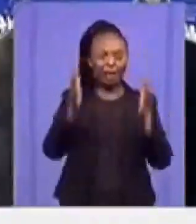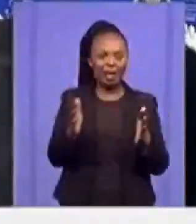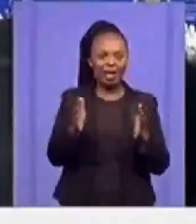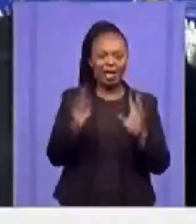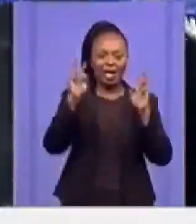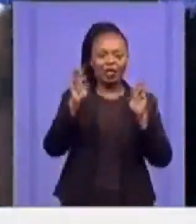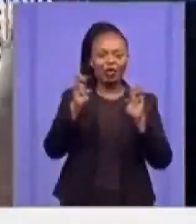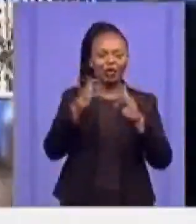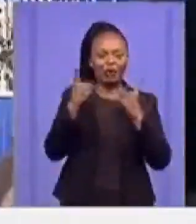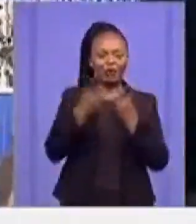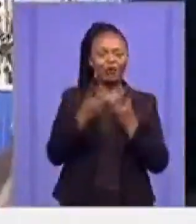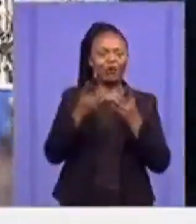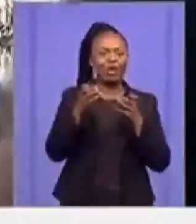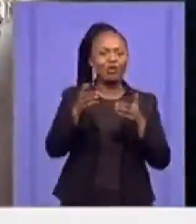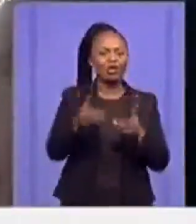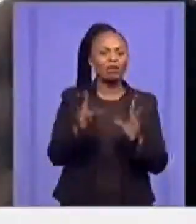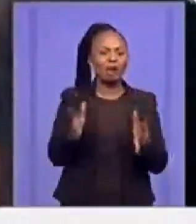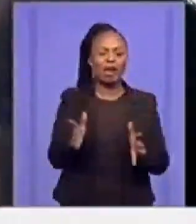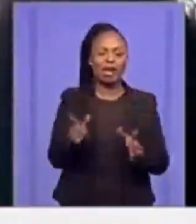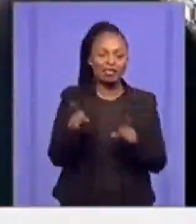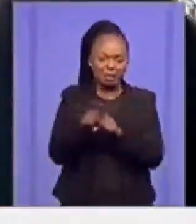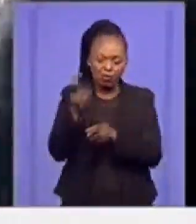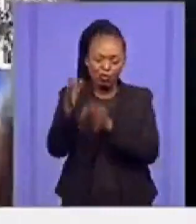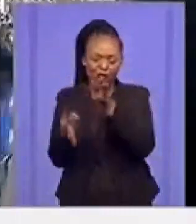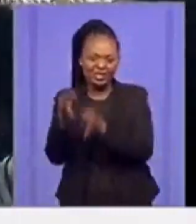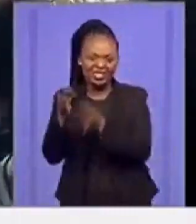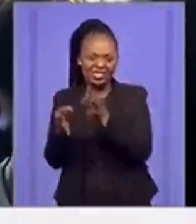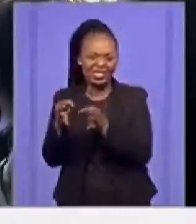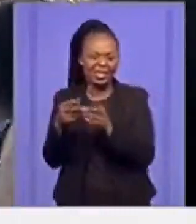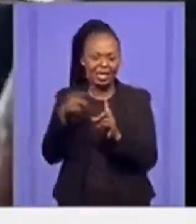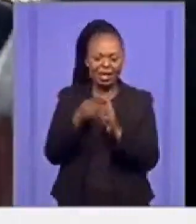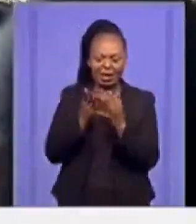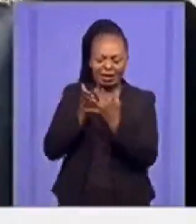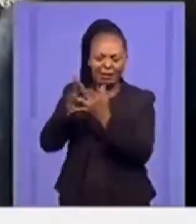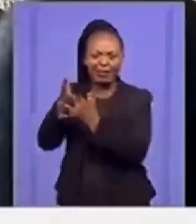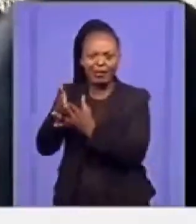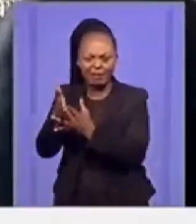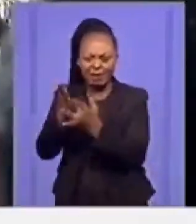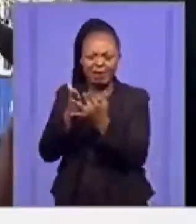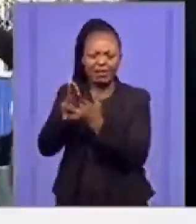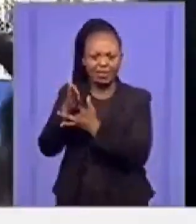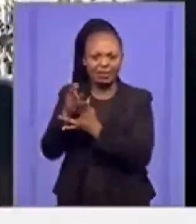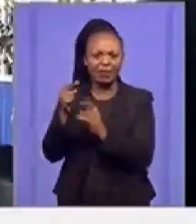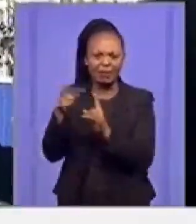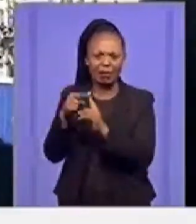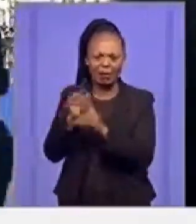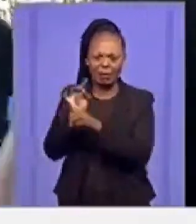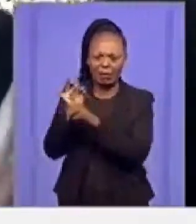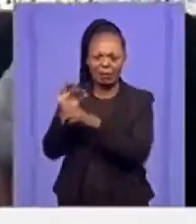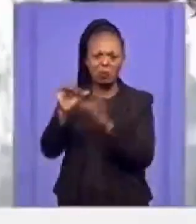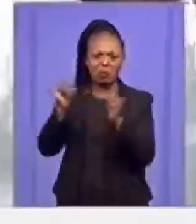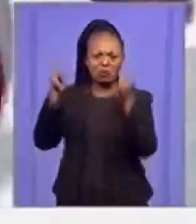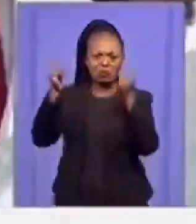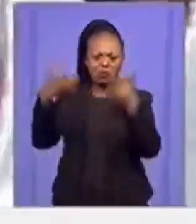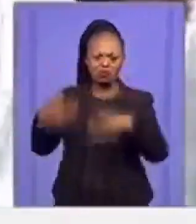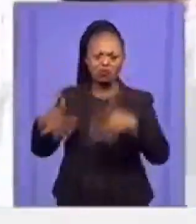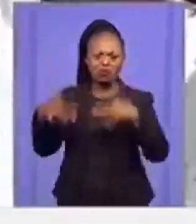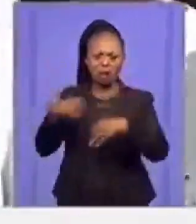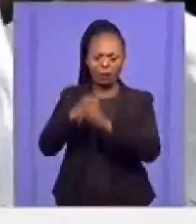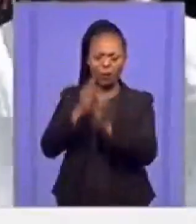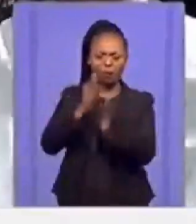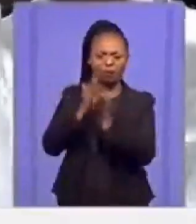lena la thuto fela le dipolotiking seabo sa hae e ntse e le se matla haholo mo a neng a etsa bonnete ba